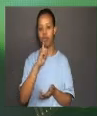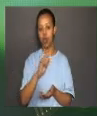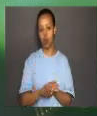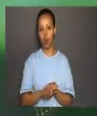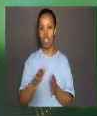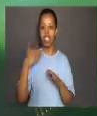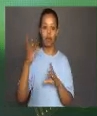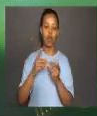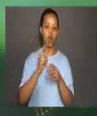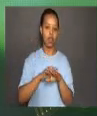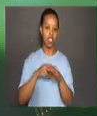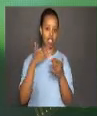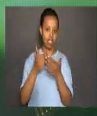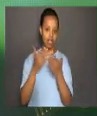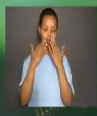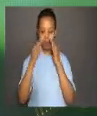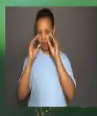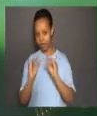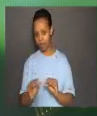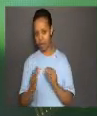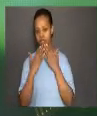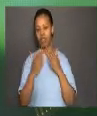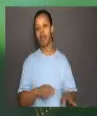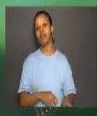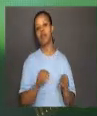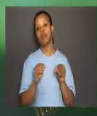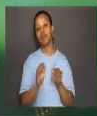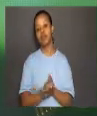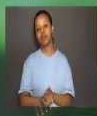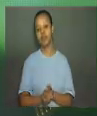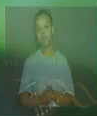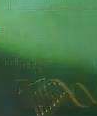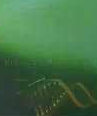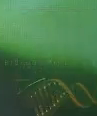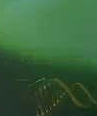Until next lesson, thank you, teacher. Thank you, students.